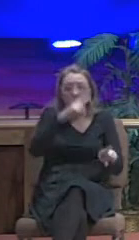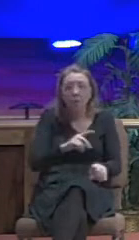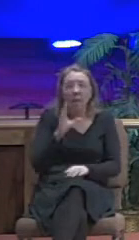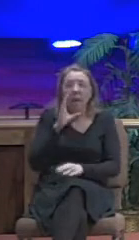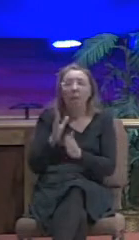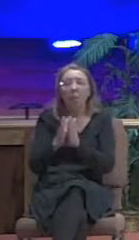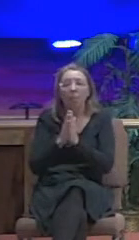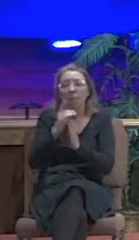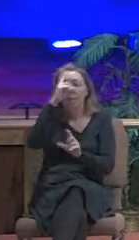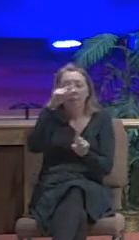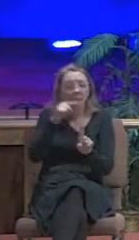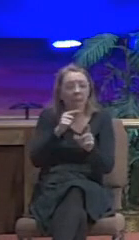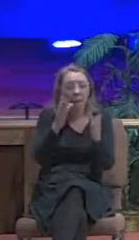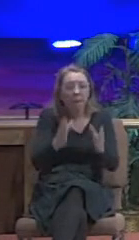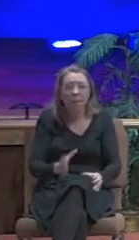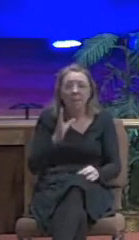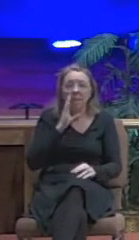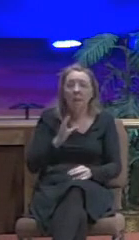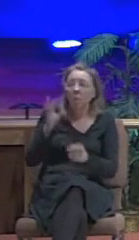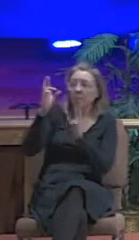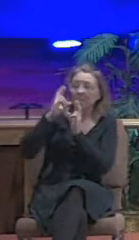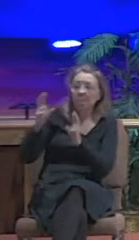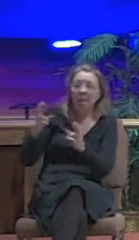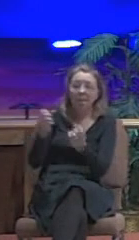going to respect what they're saying, even though it's wrong.